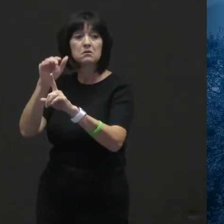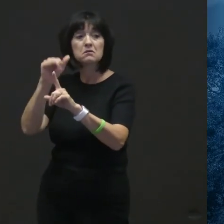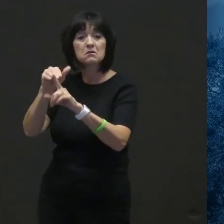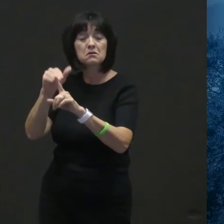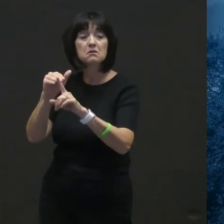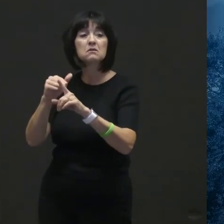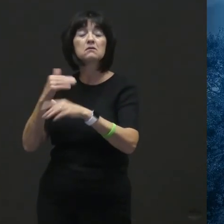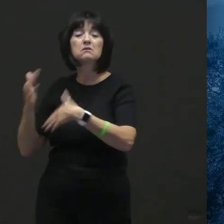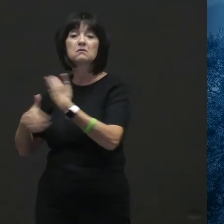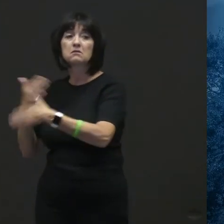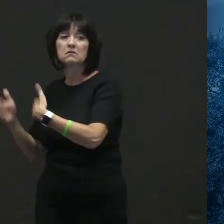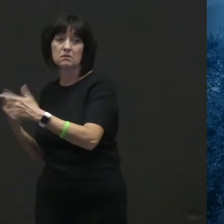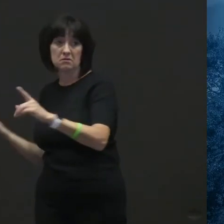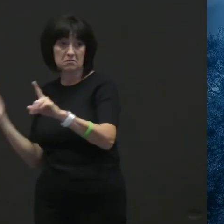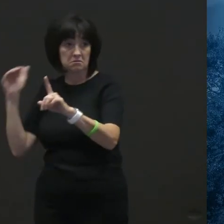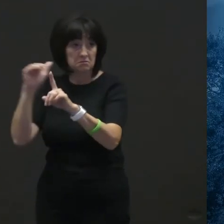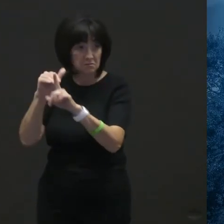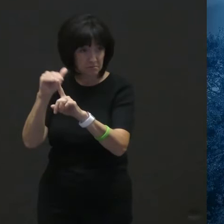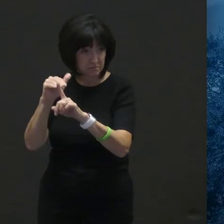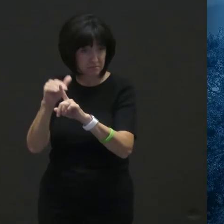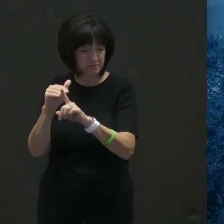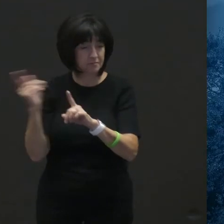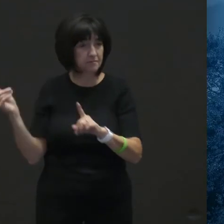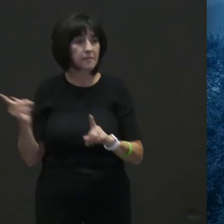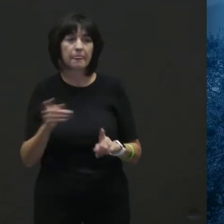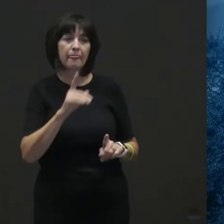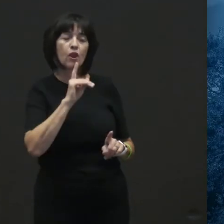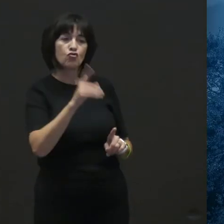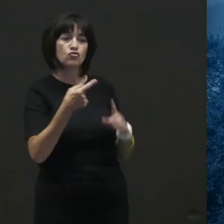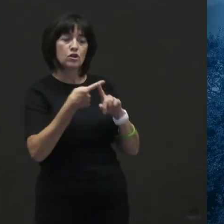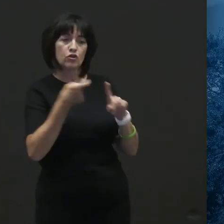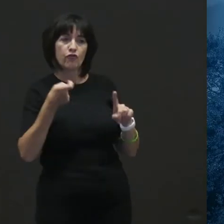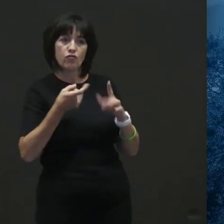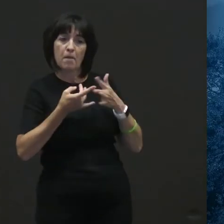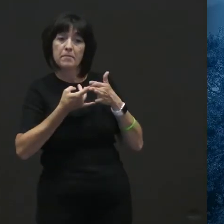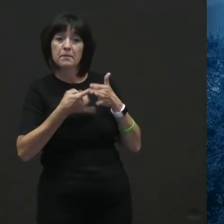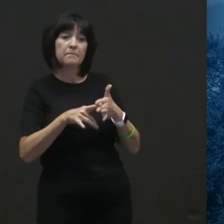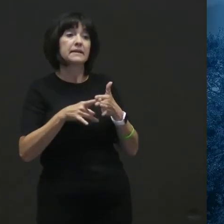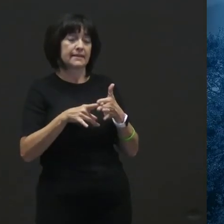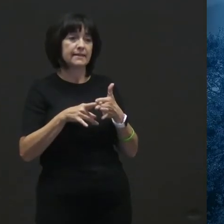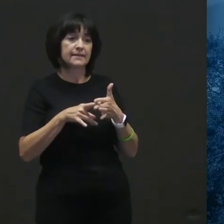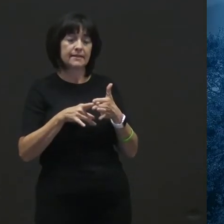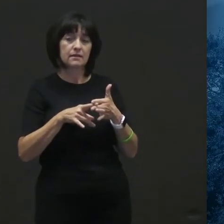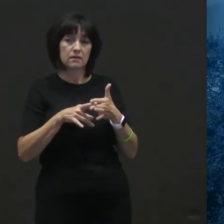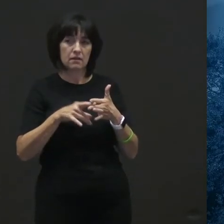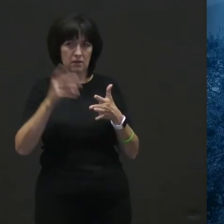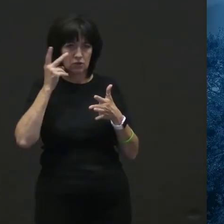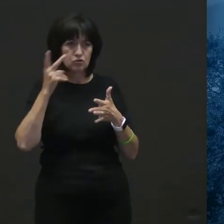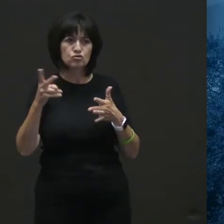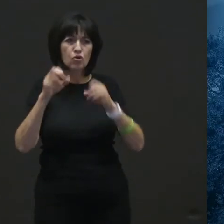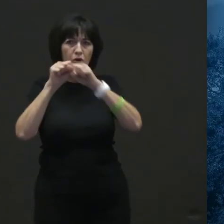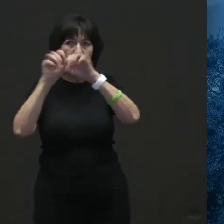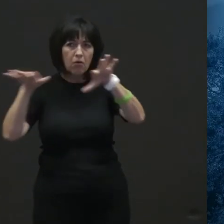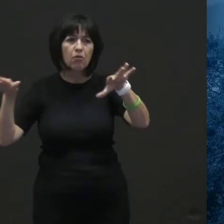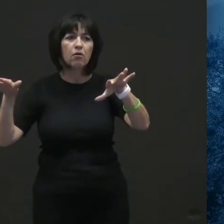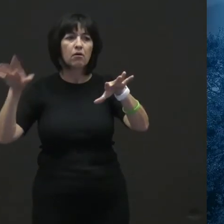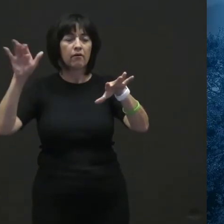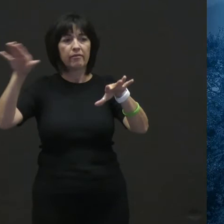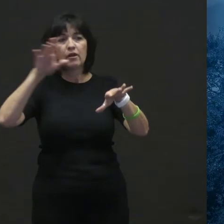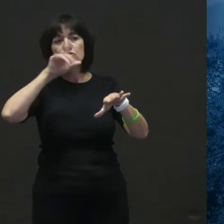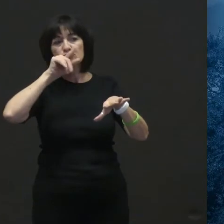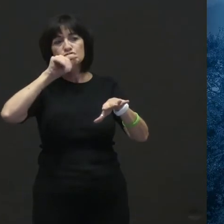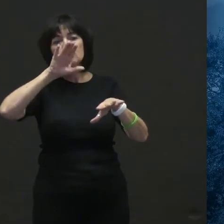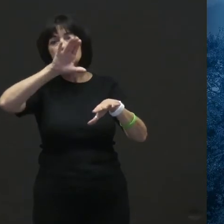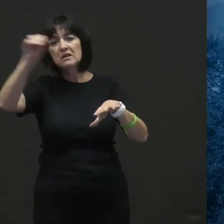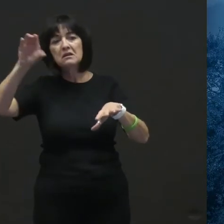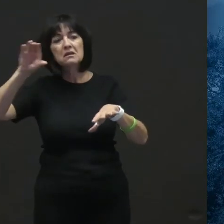Yeah, so really from the beginning, since we saw the first case, we were working in partnership with the poultry industry